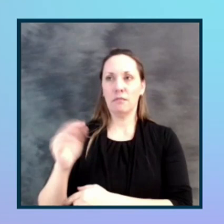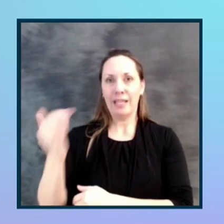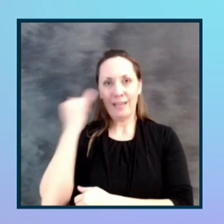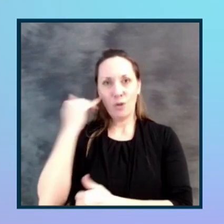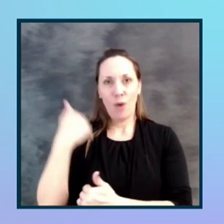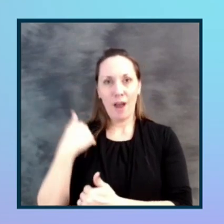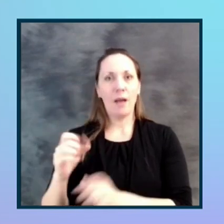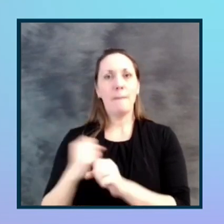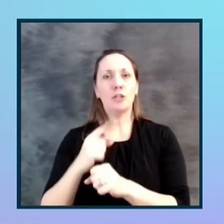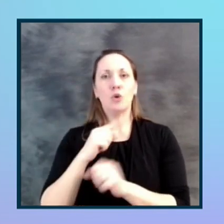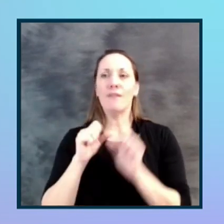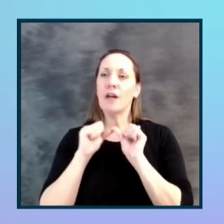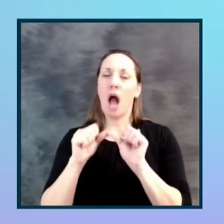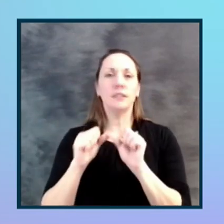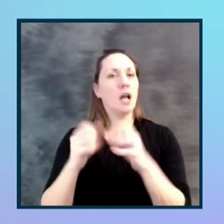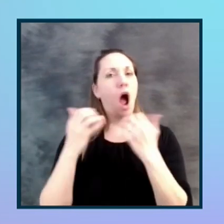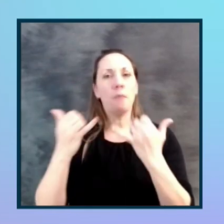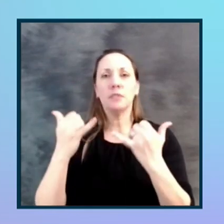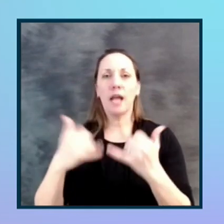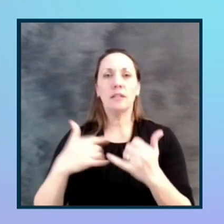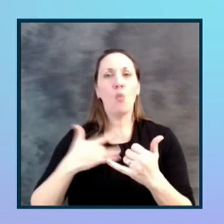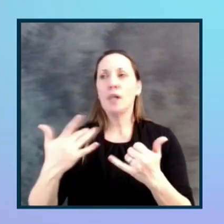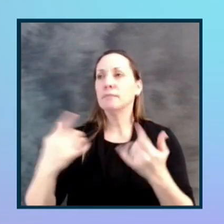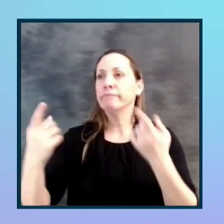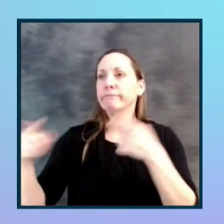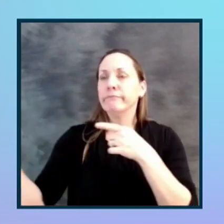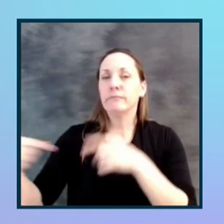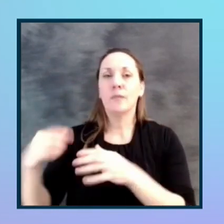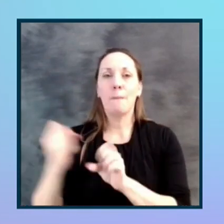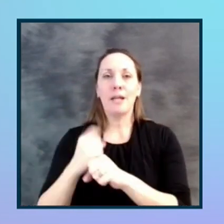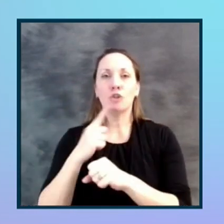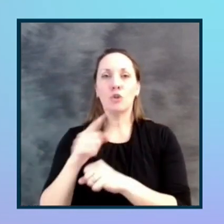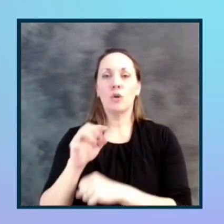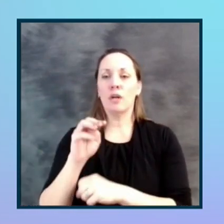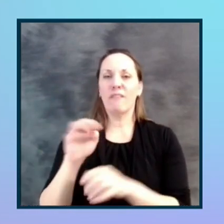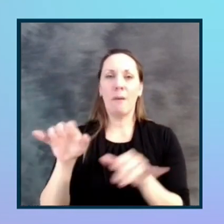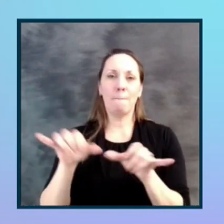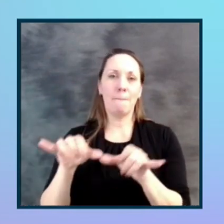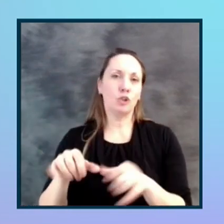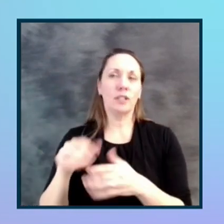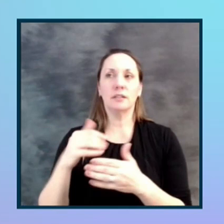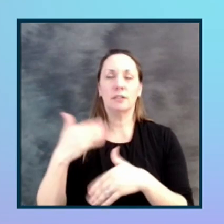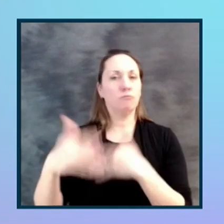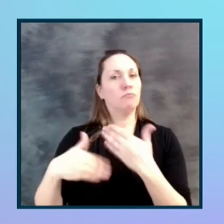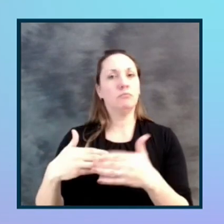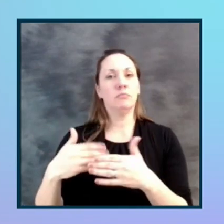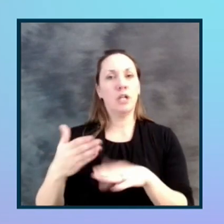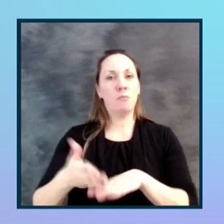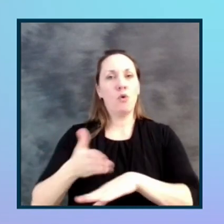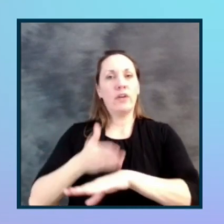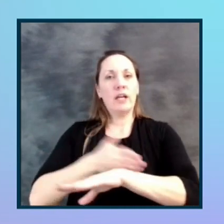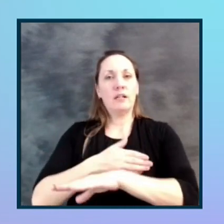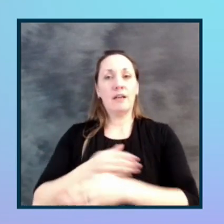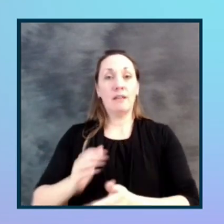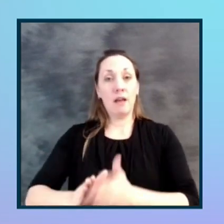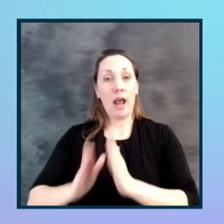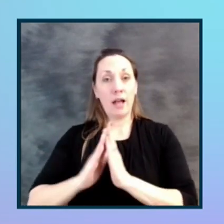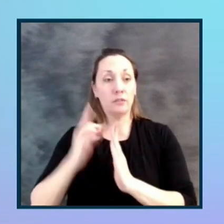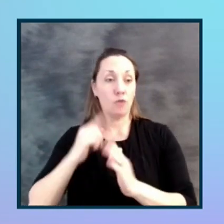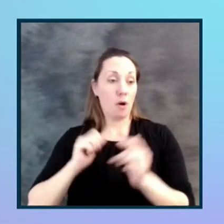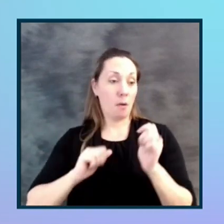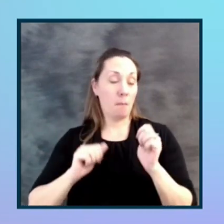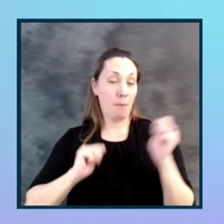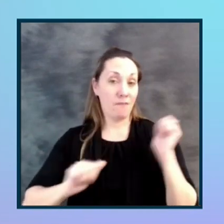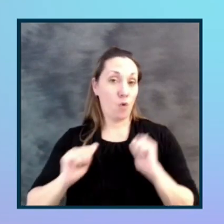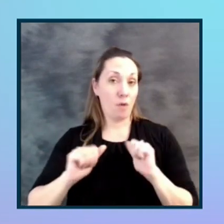constant updates. Make sure to find metrics that you're moving and move it past your leadership to ask for formal support.